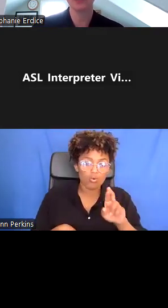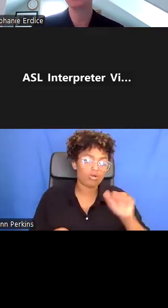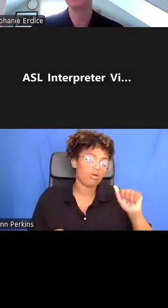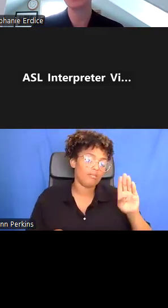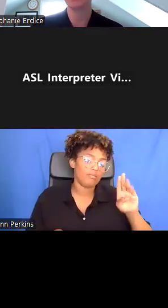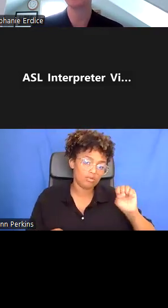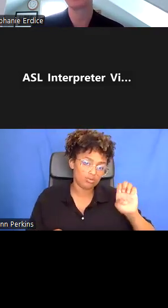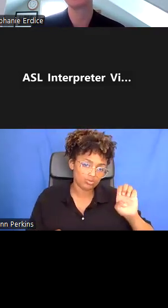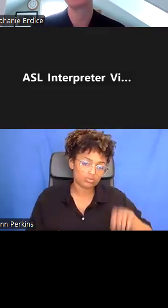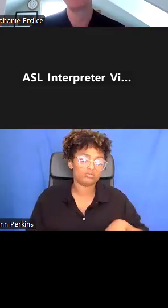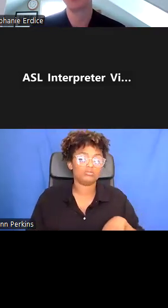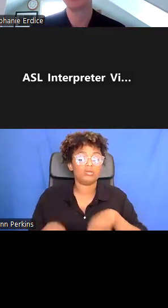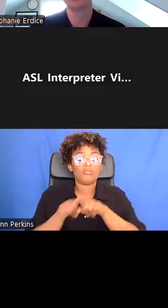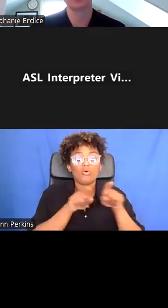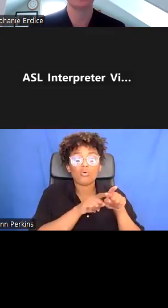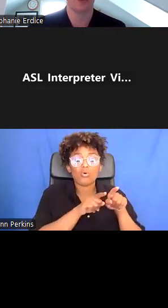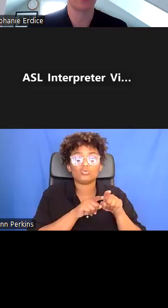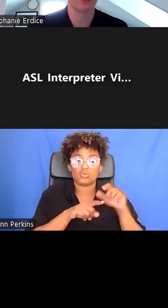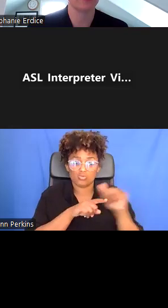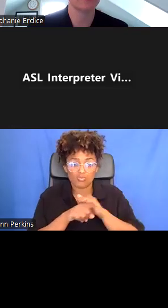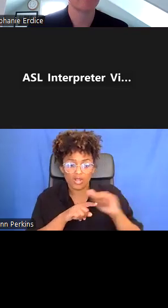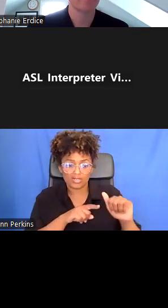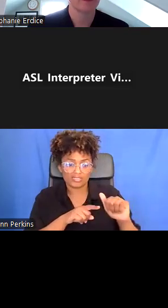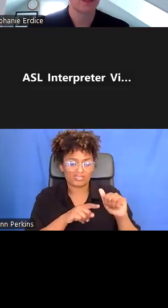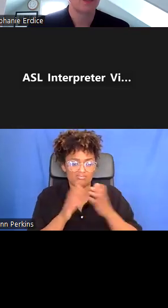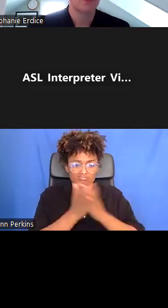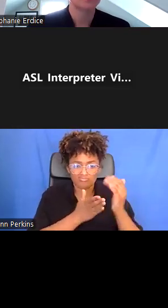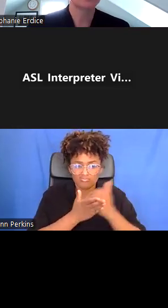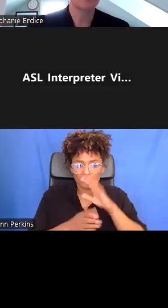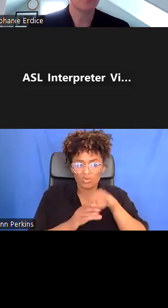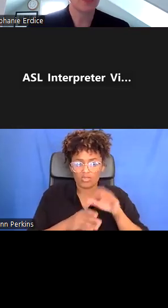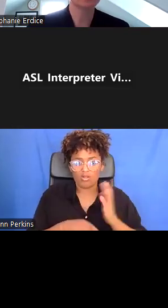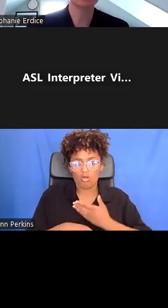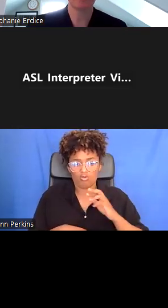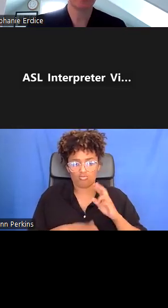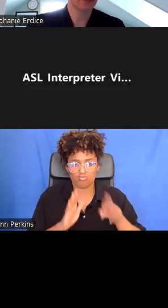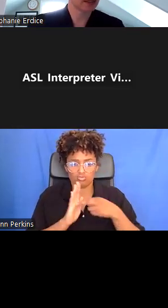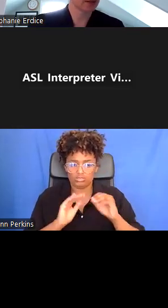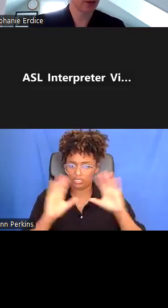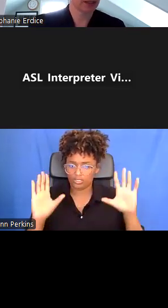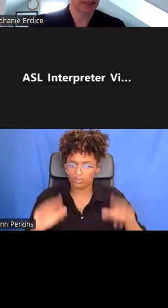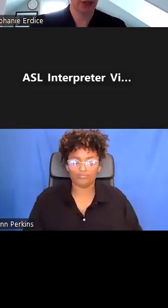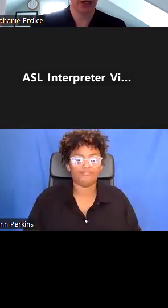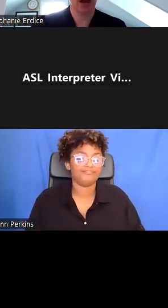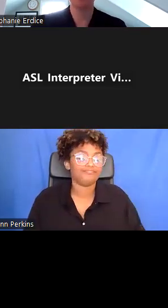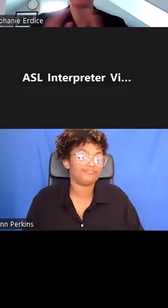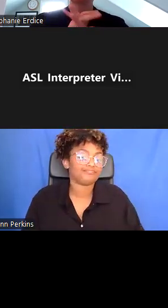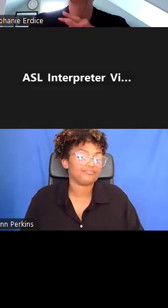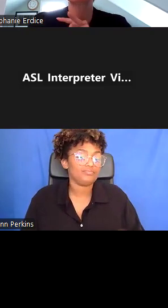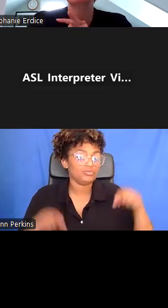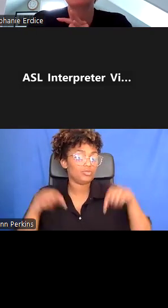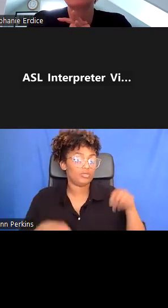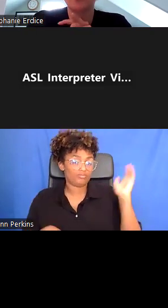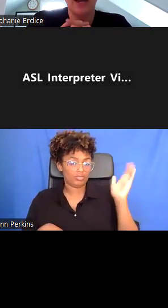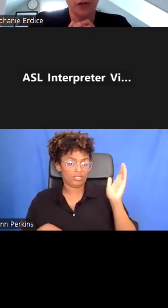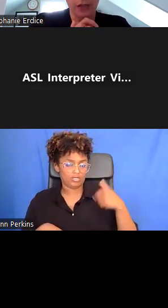and responsibility and the practice of our roles as advocates. So as we wrap up this presentation, I want